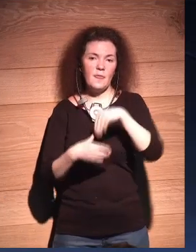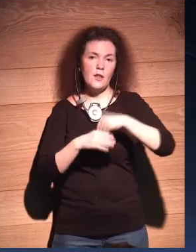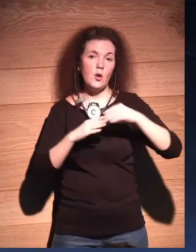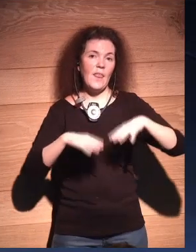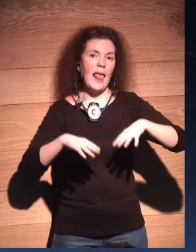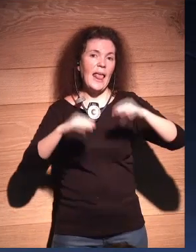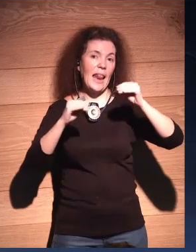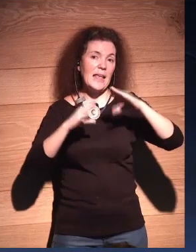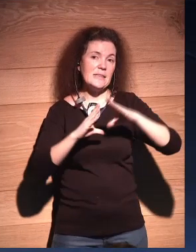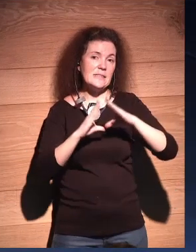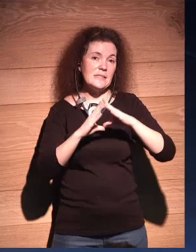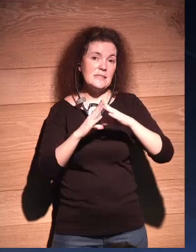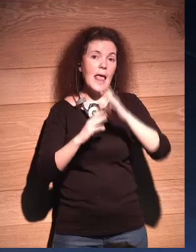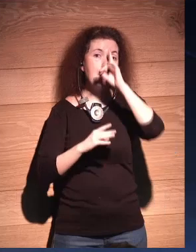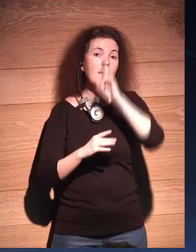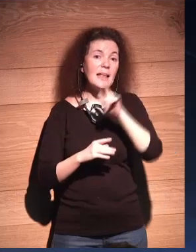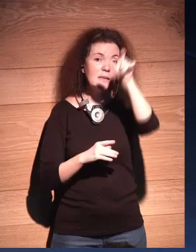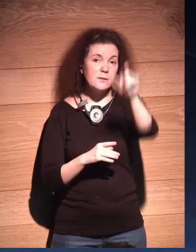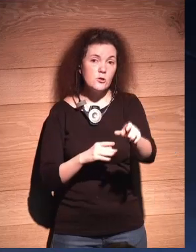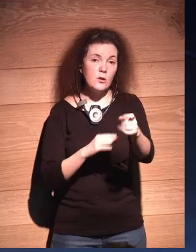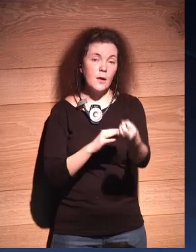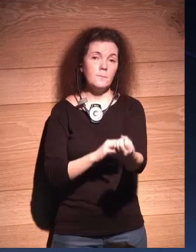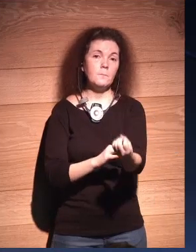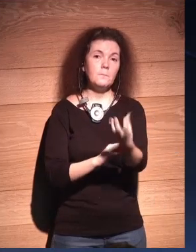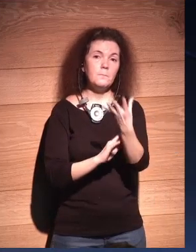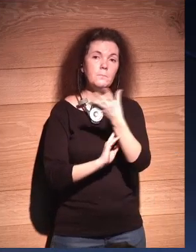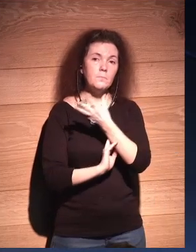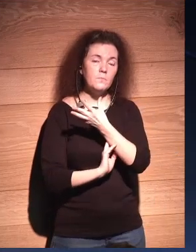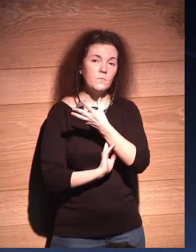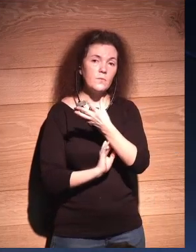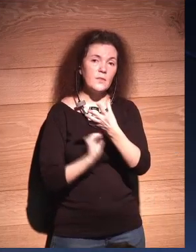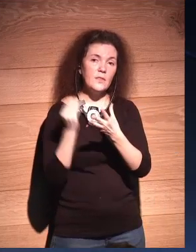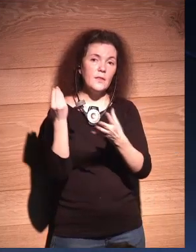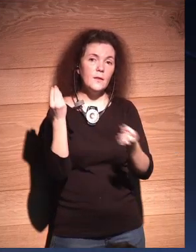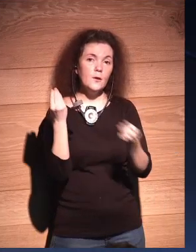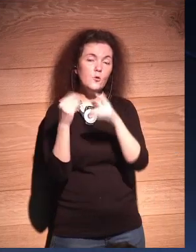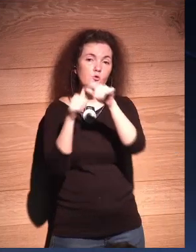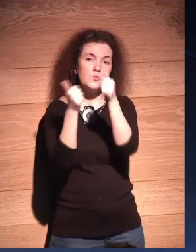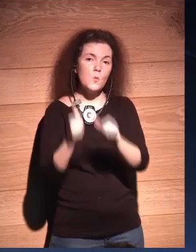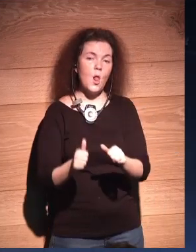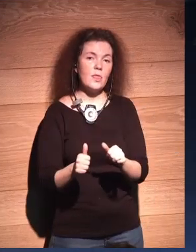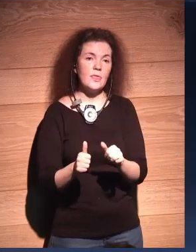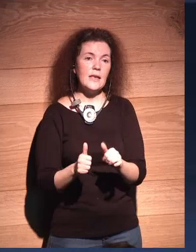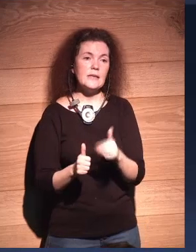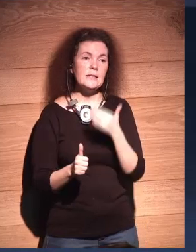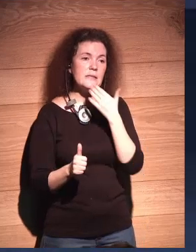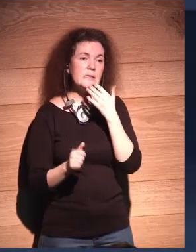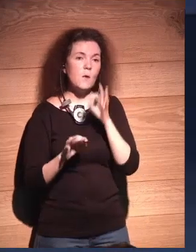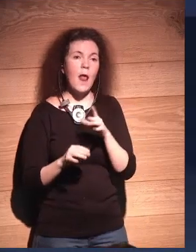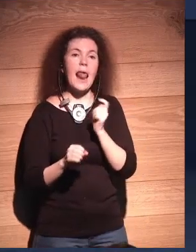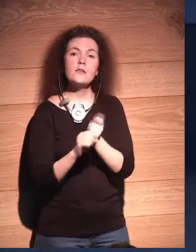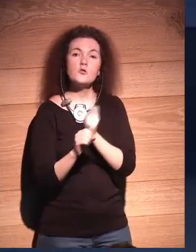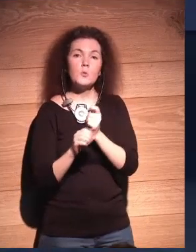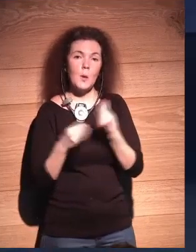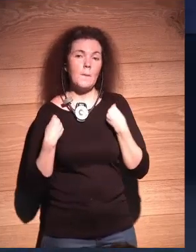onto a cast of his body, so it'll be like a kind of living sculpture. So, and it will be about